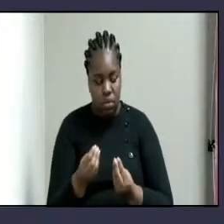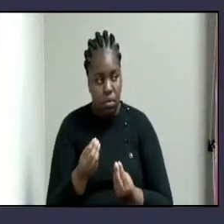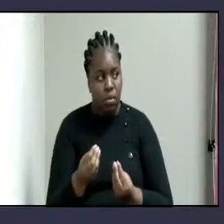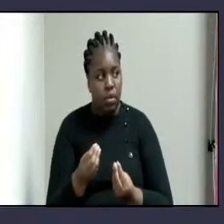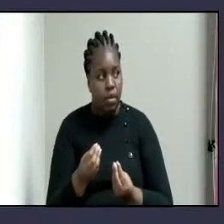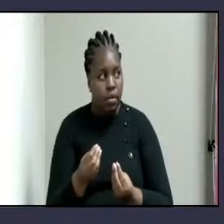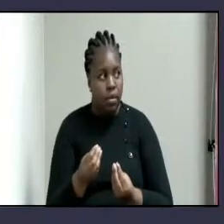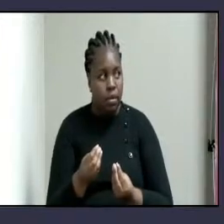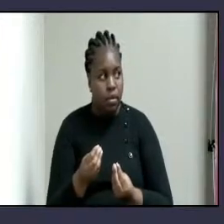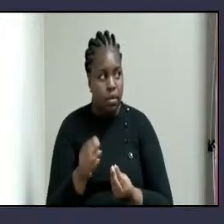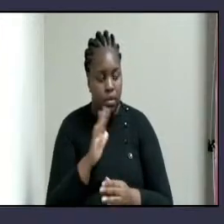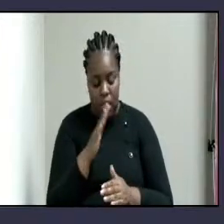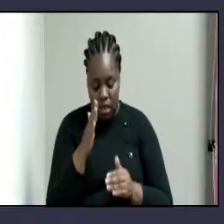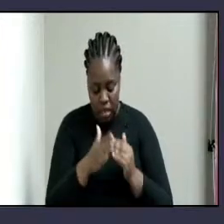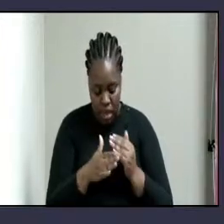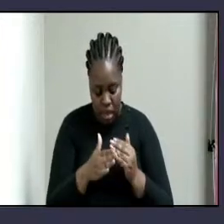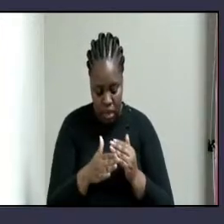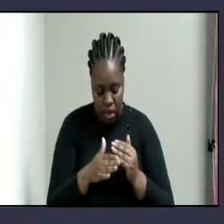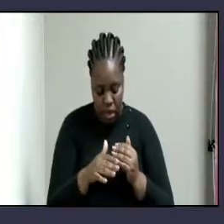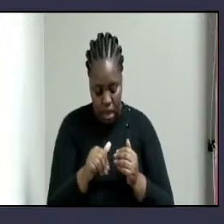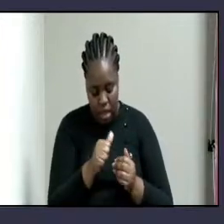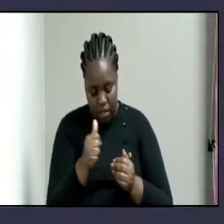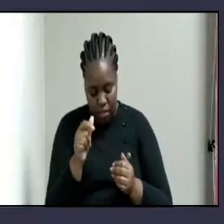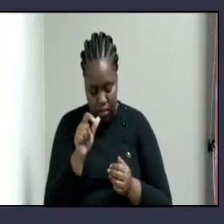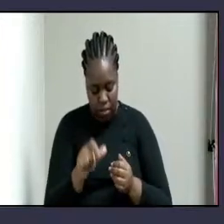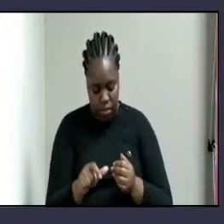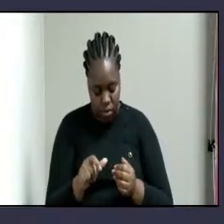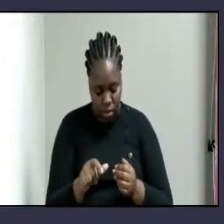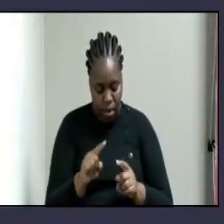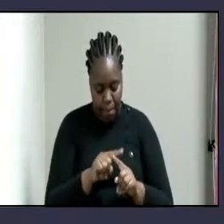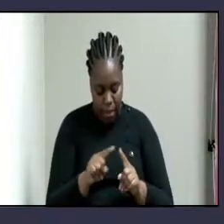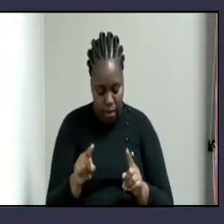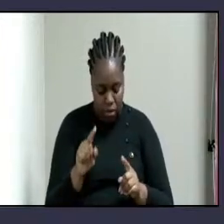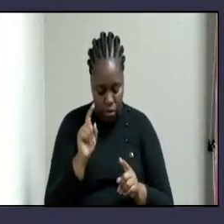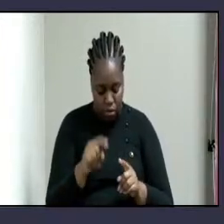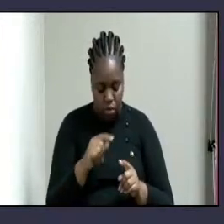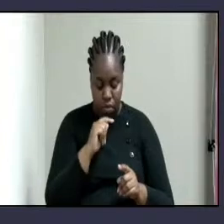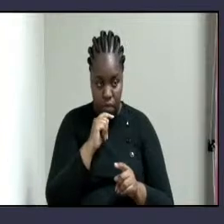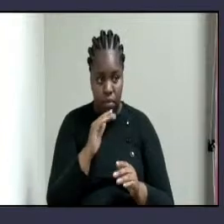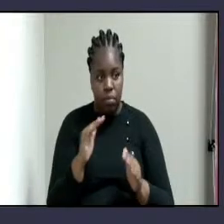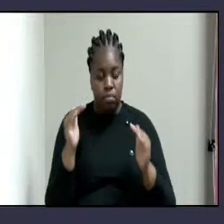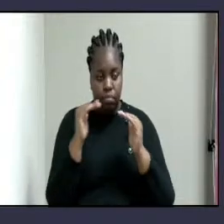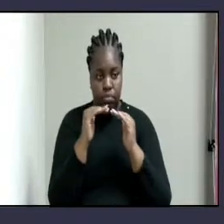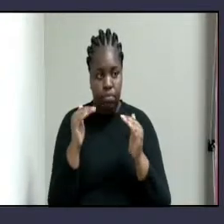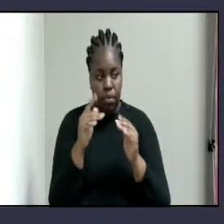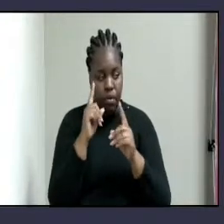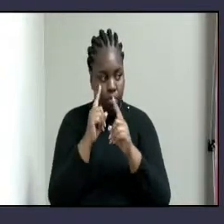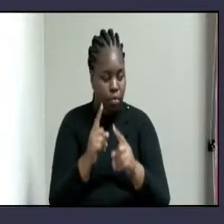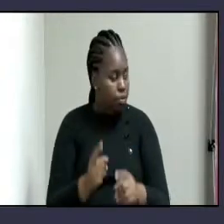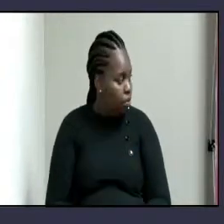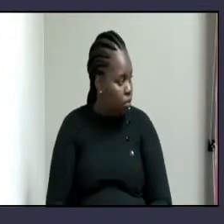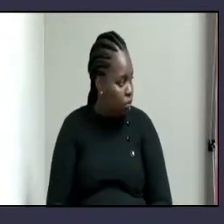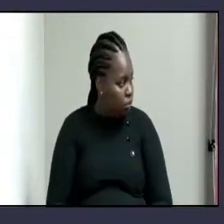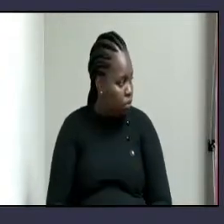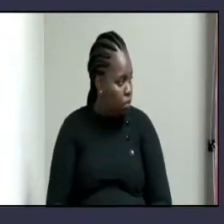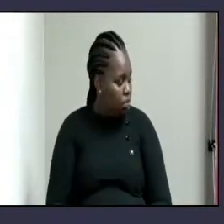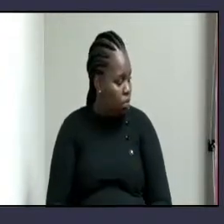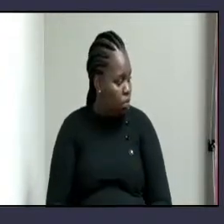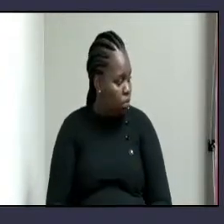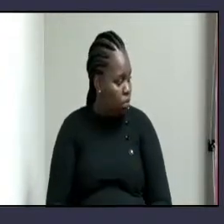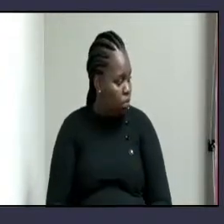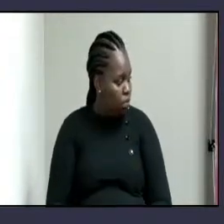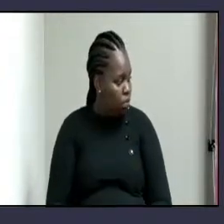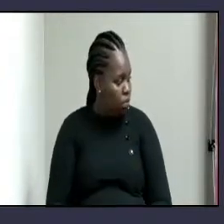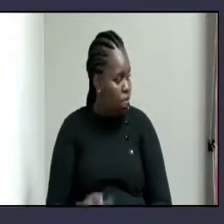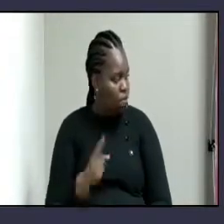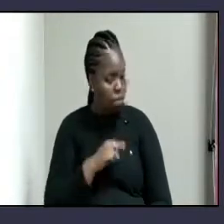children. It doesn't end in somebody's pocket or doesn't end somewhere, but it does reach the intended purpose, as it were. Because we saw